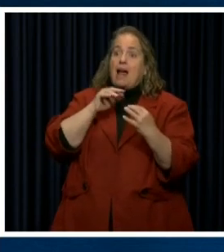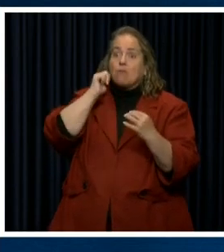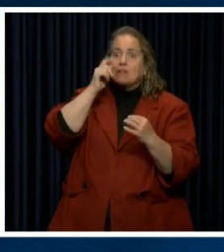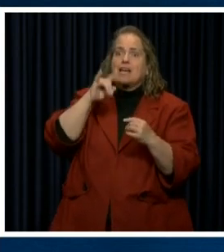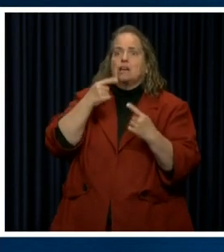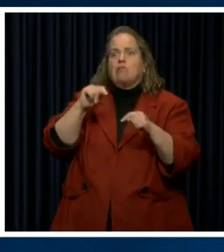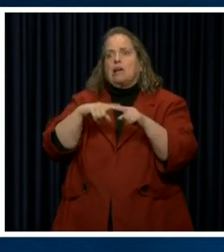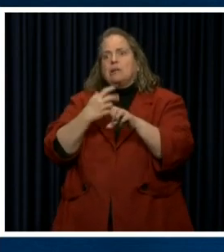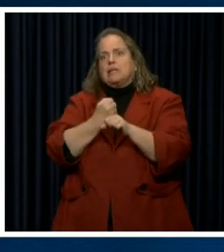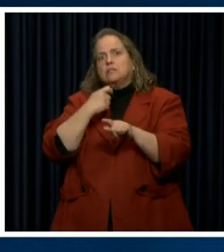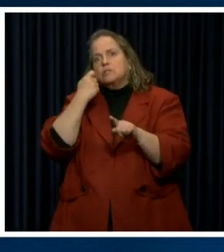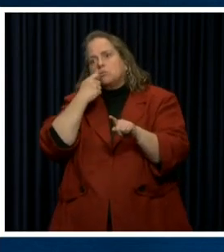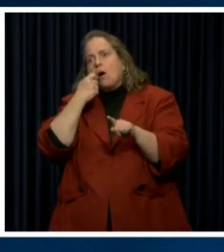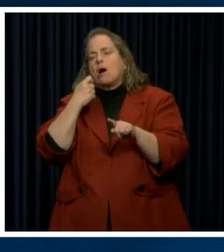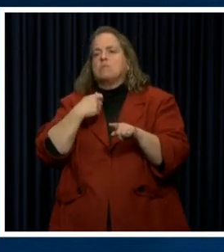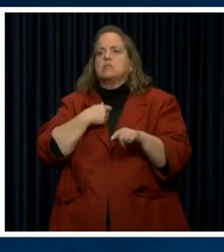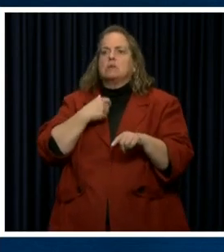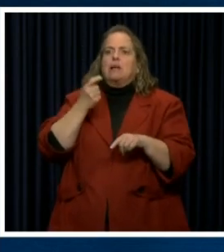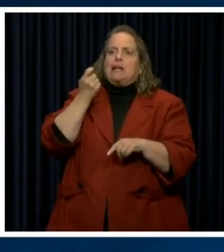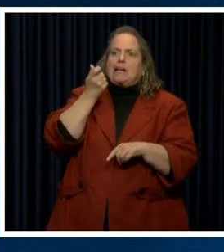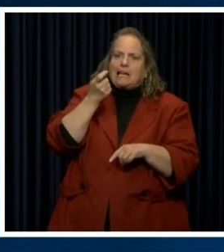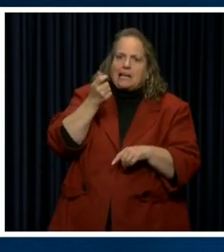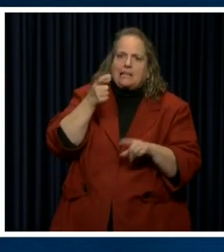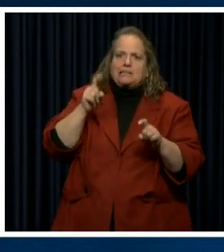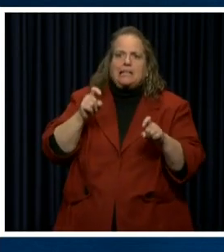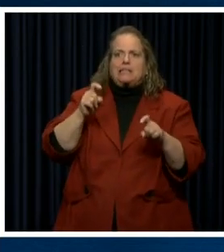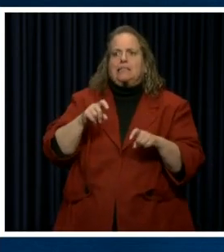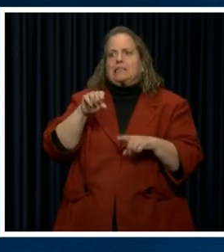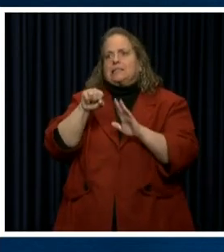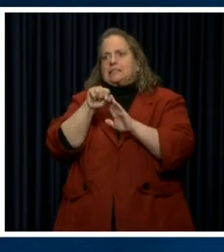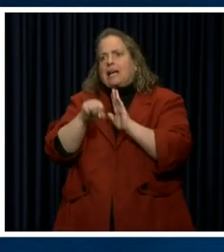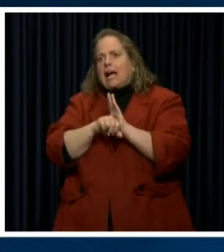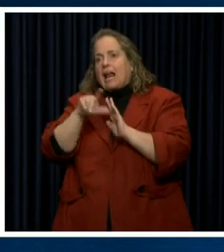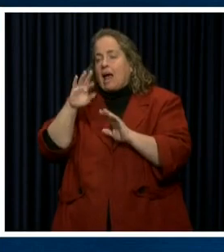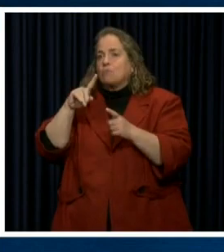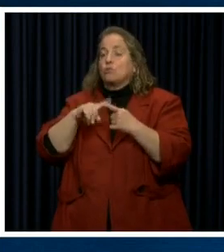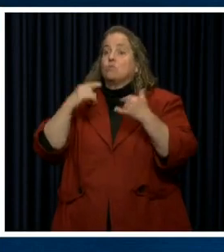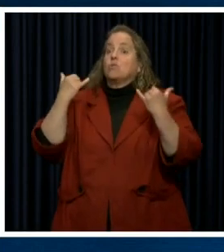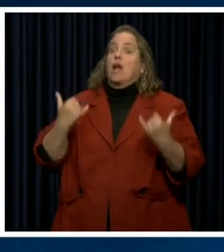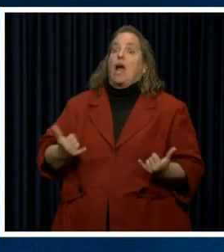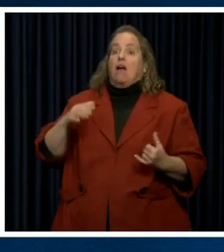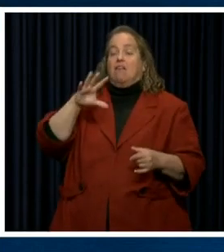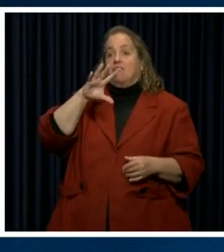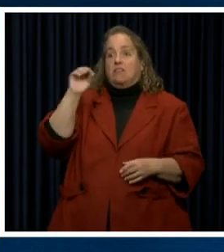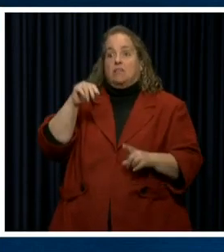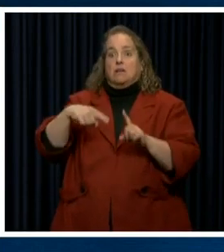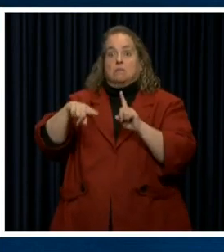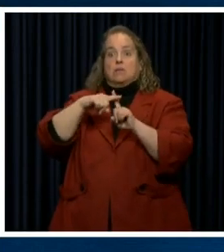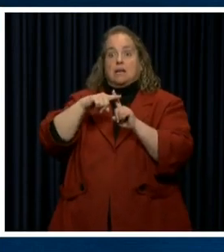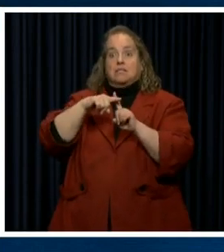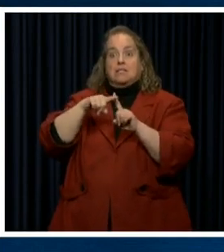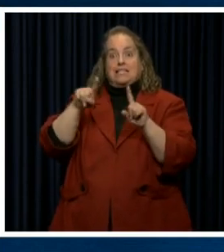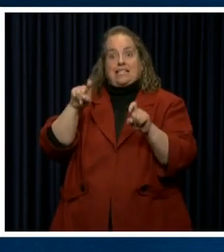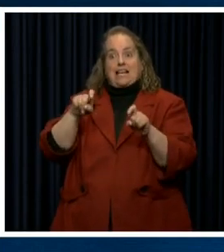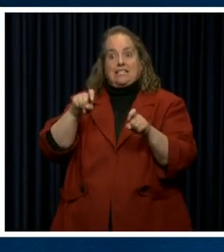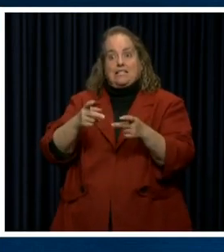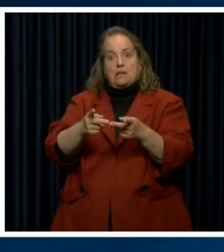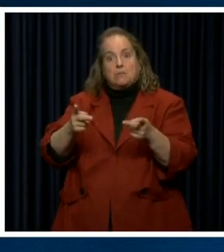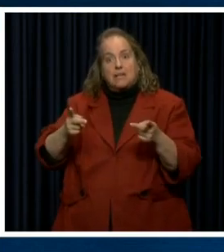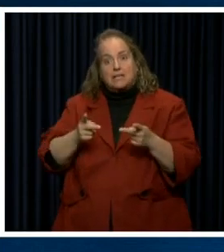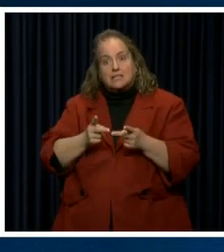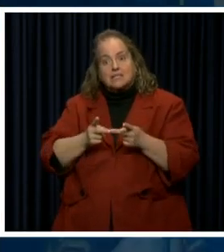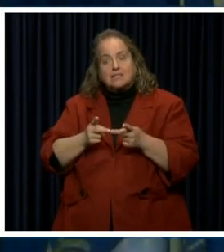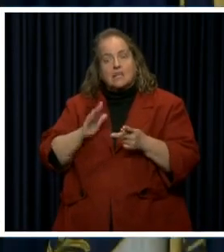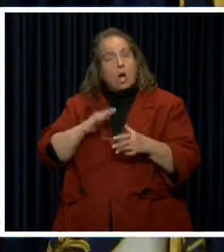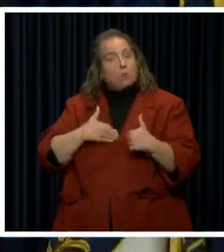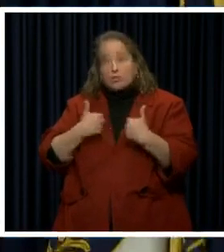swabs and starting out with just our state lab to having 50-plus testing locations. So